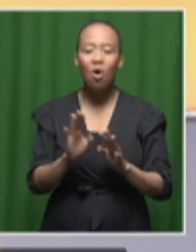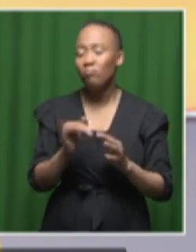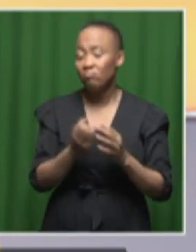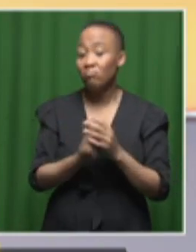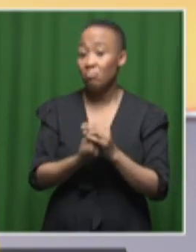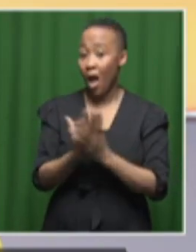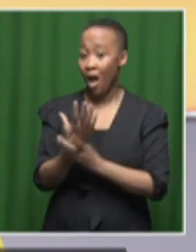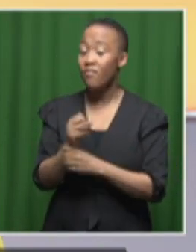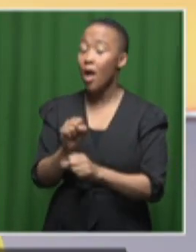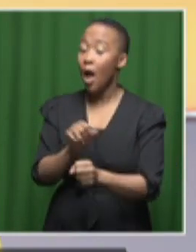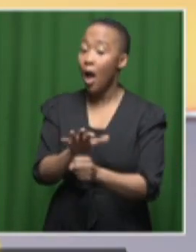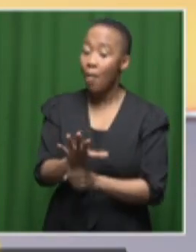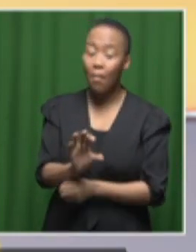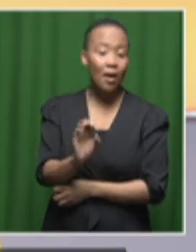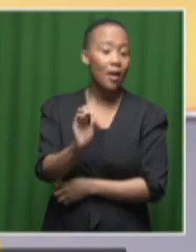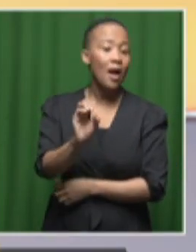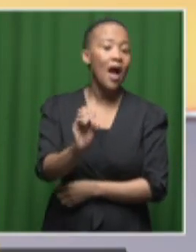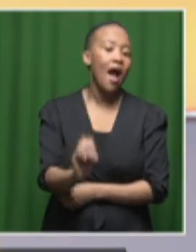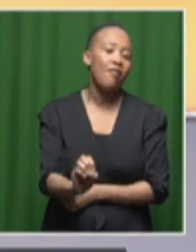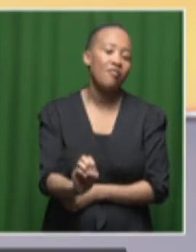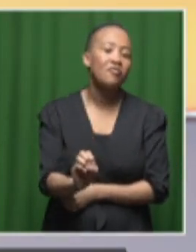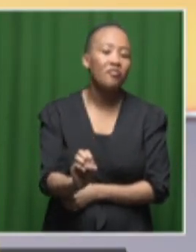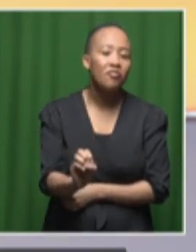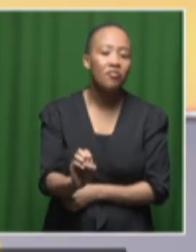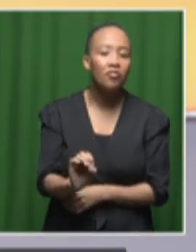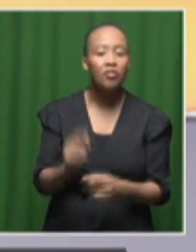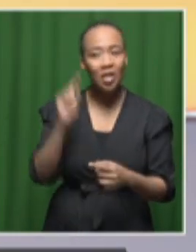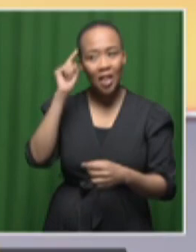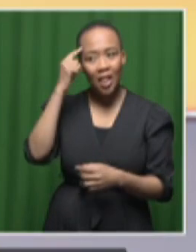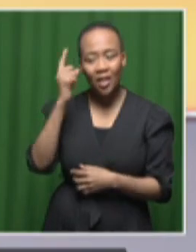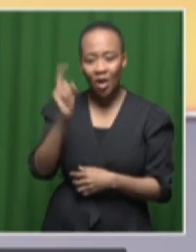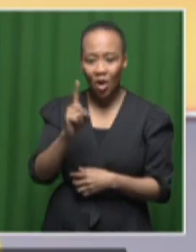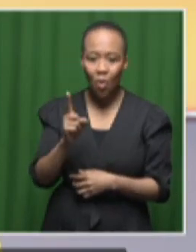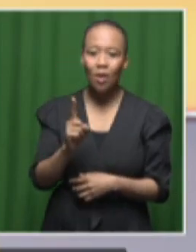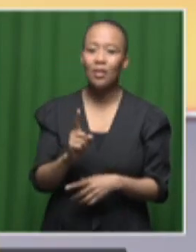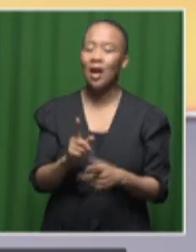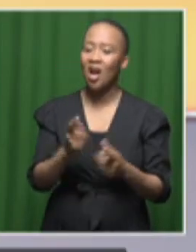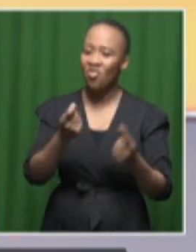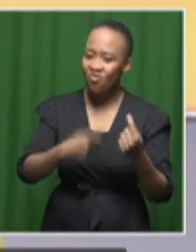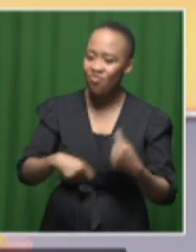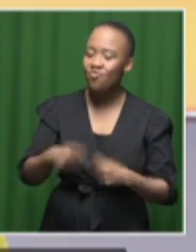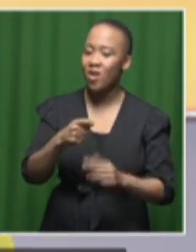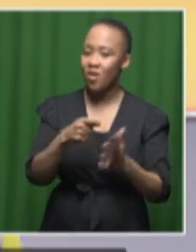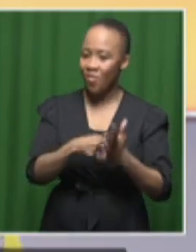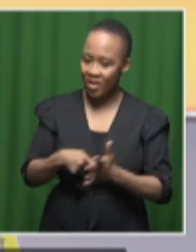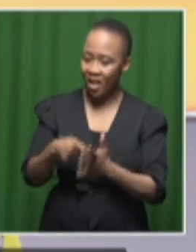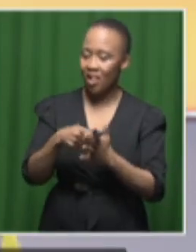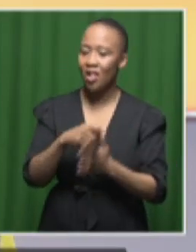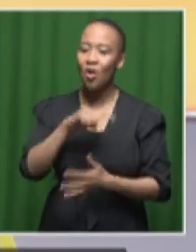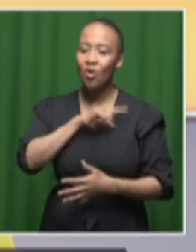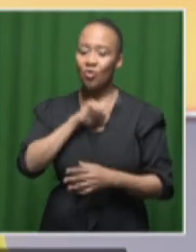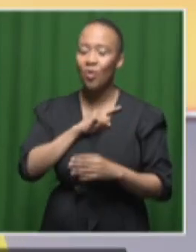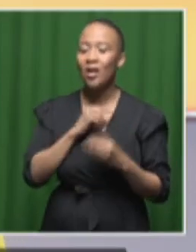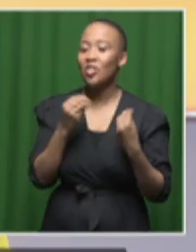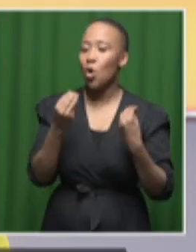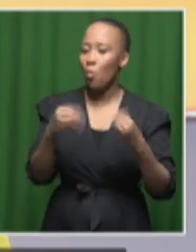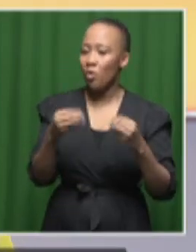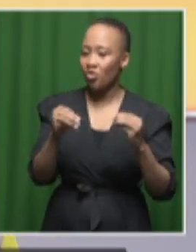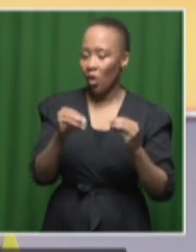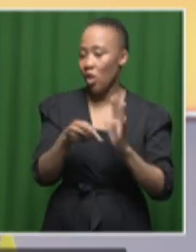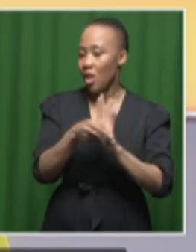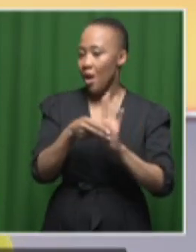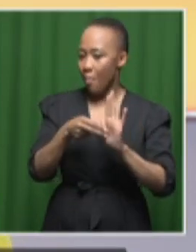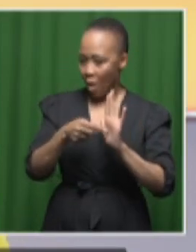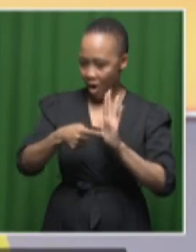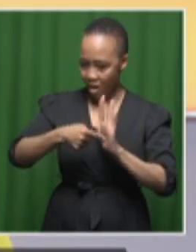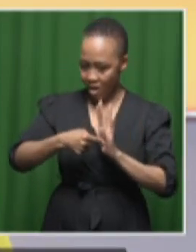an increasingly important way of connecting. We think about retail because it is important for our commercial brands to understand that. So we really just